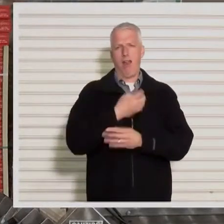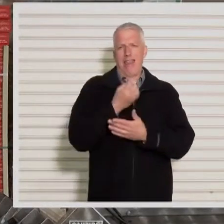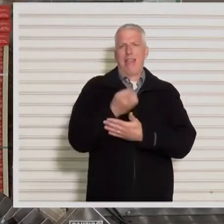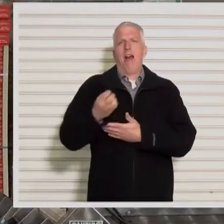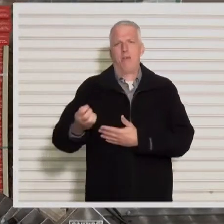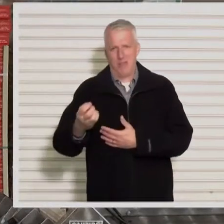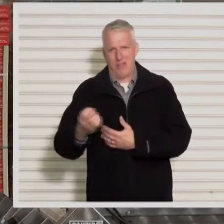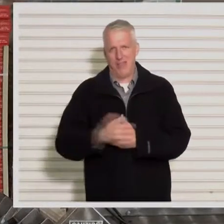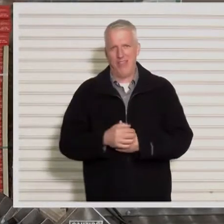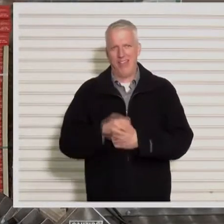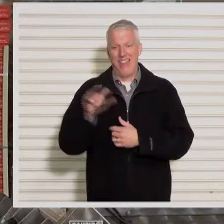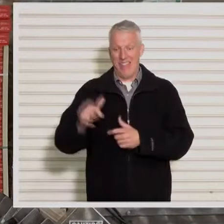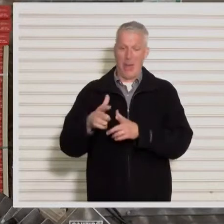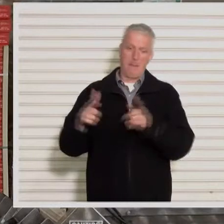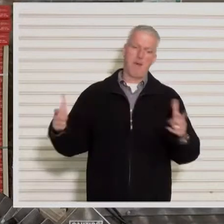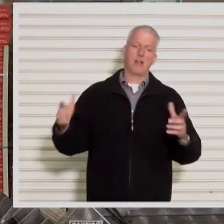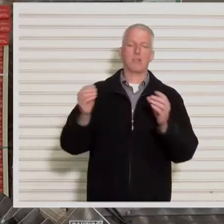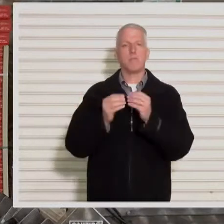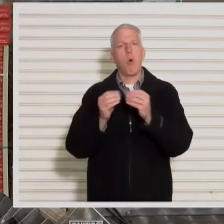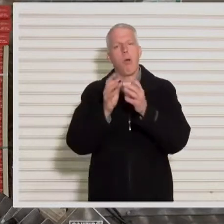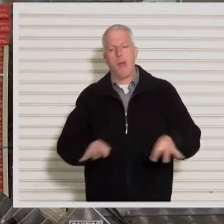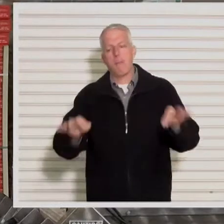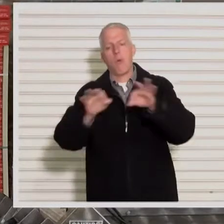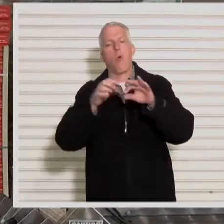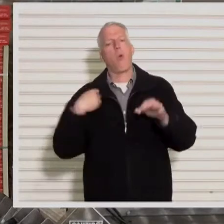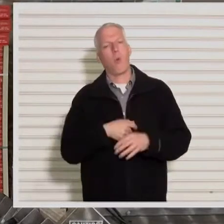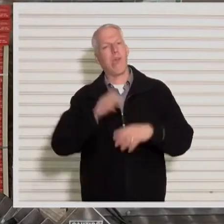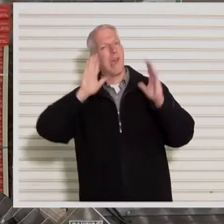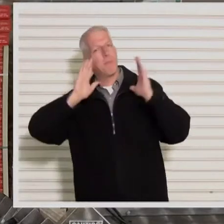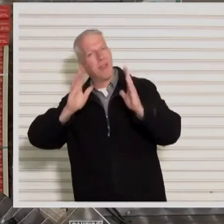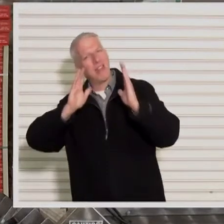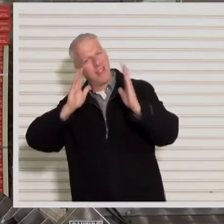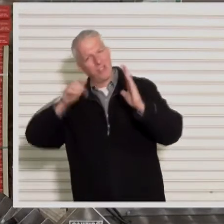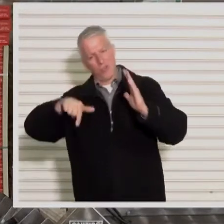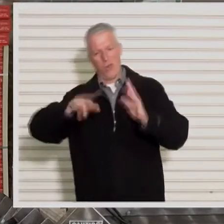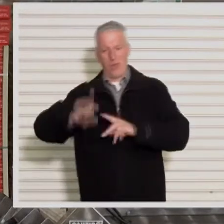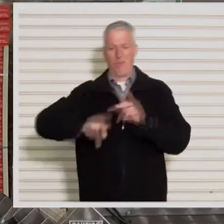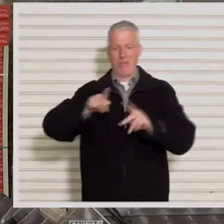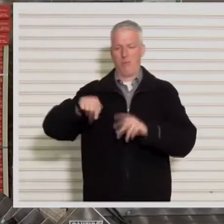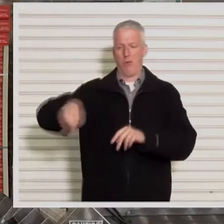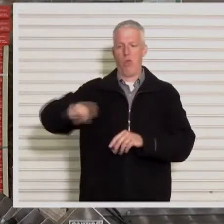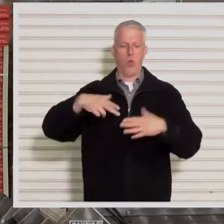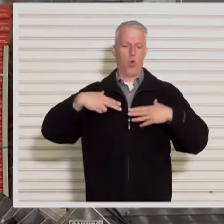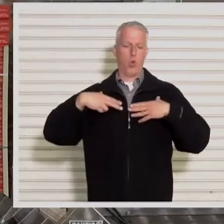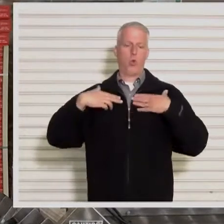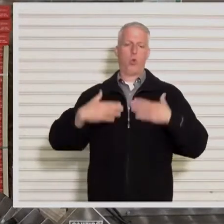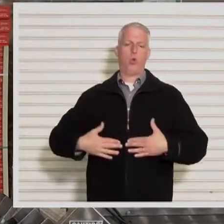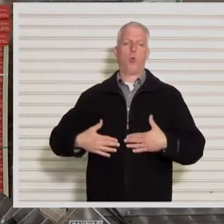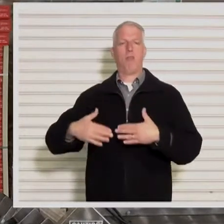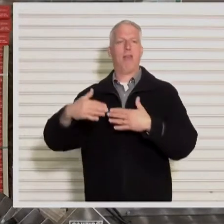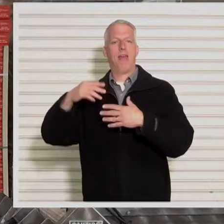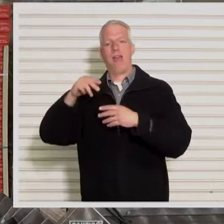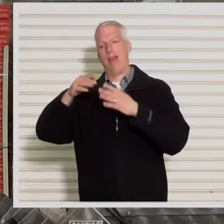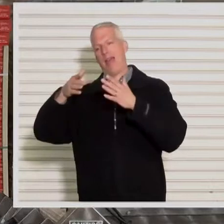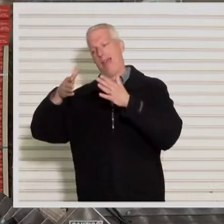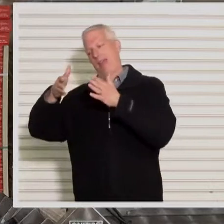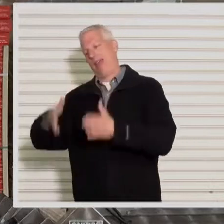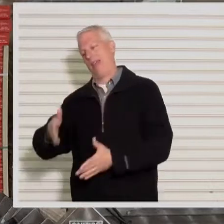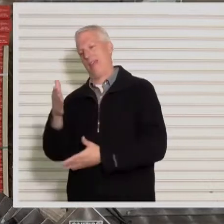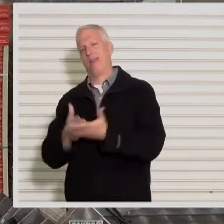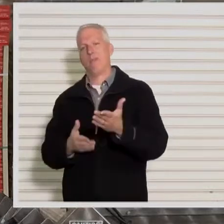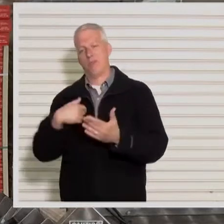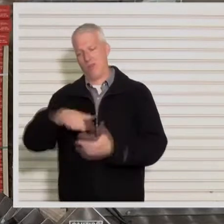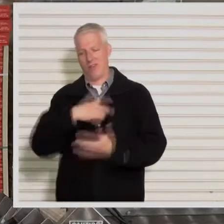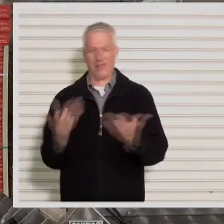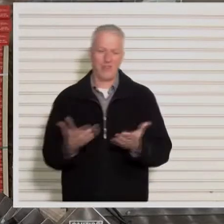so that much more important that we're paying attention to the people, to the human element that we're here to discuss